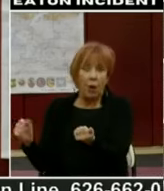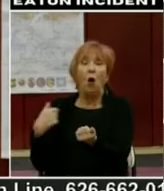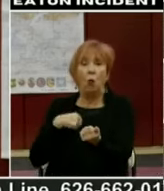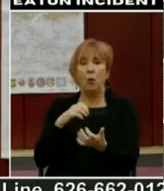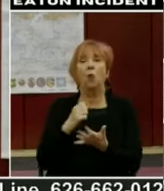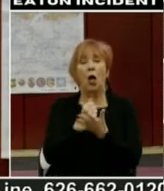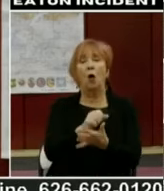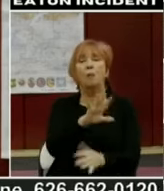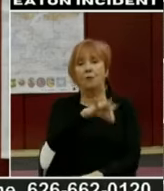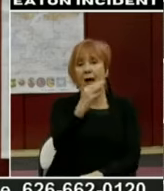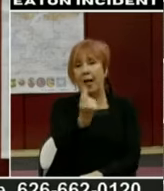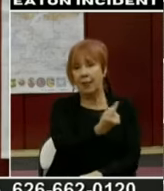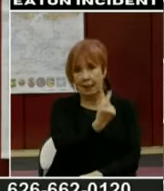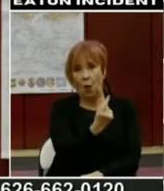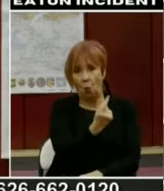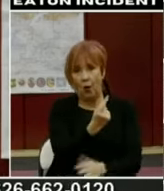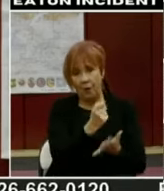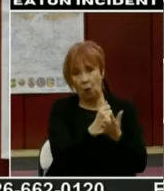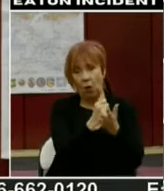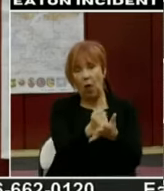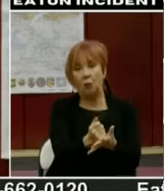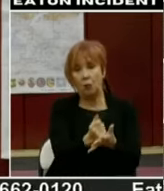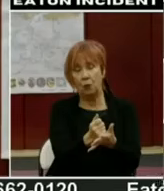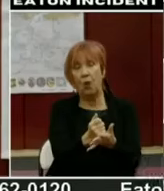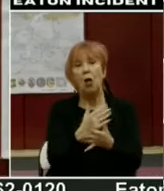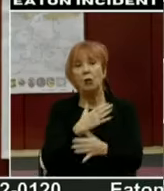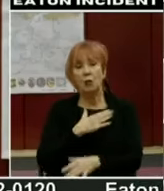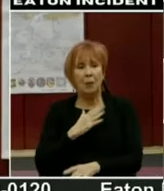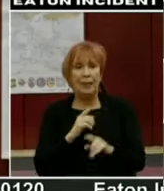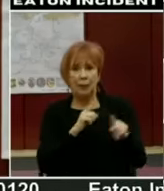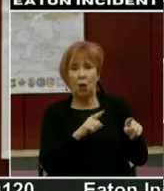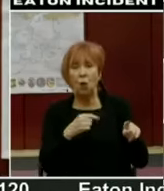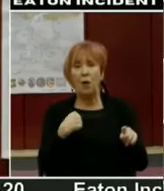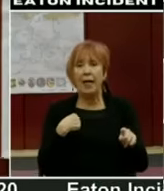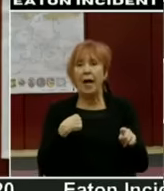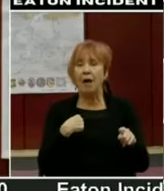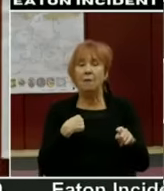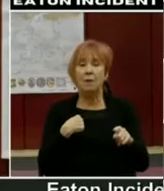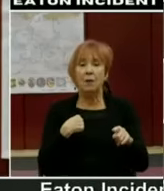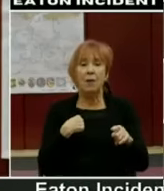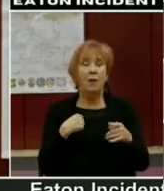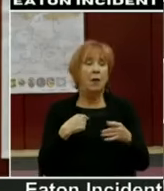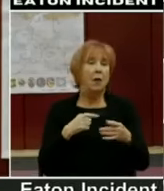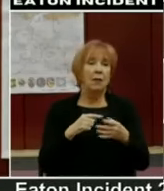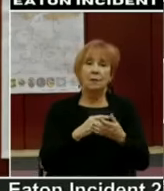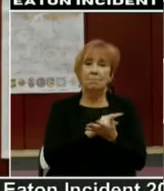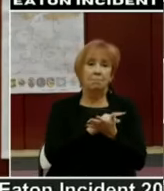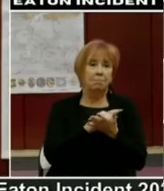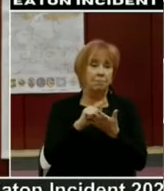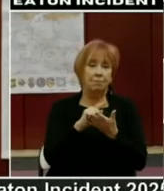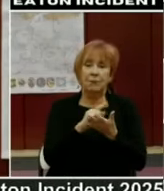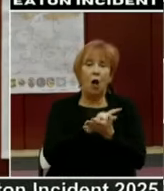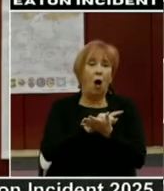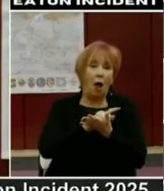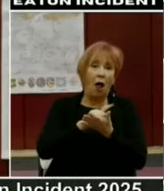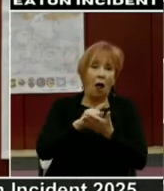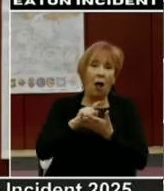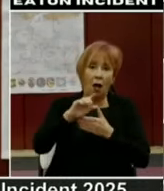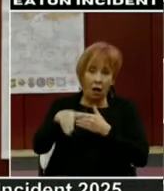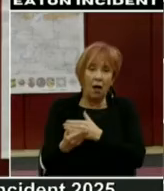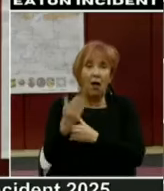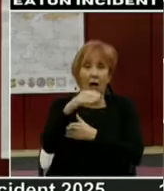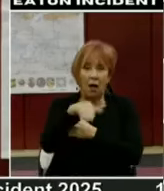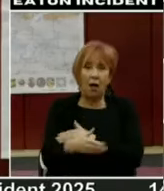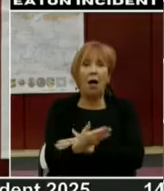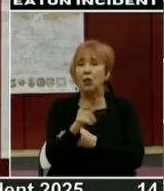of fire damage. So please, we have a 7-day-a-week service for you. You can call us, and we're going to try